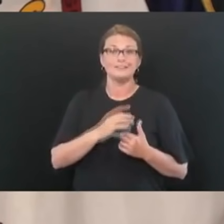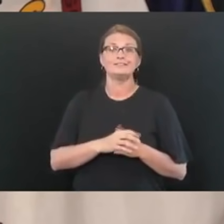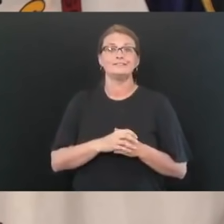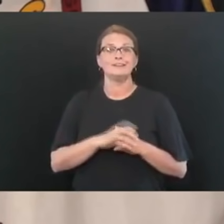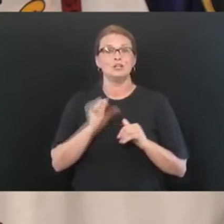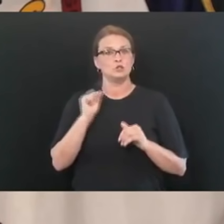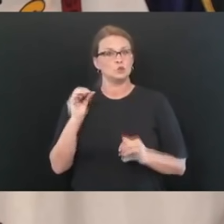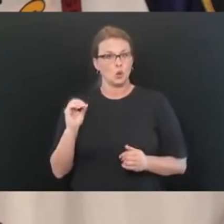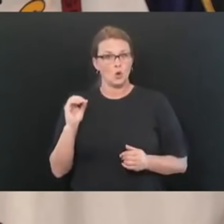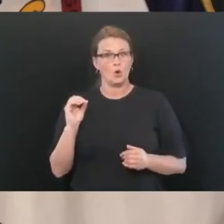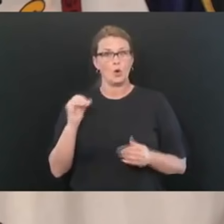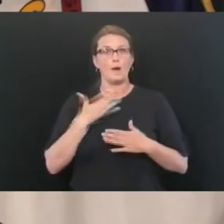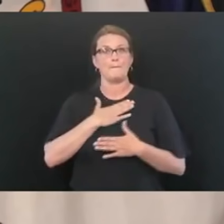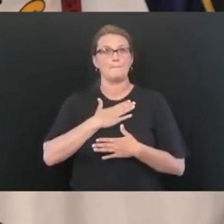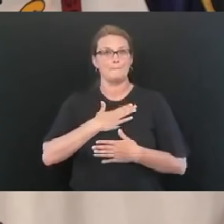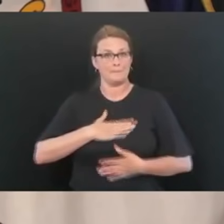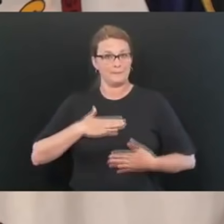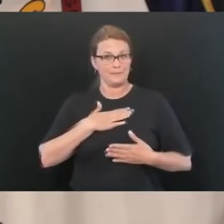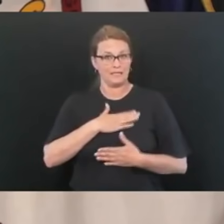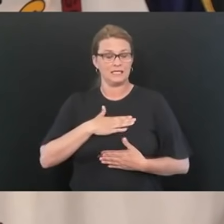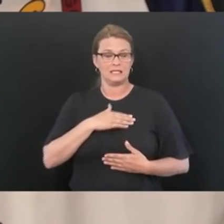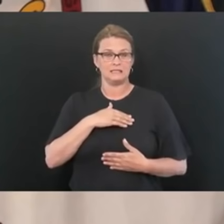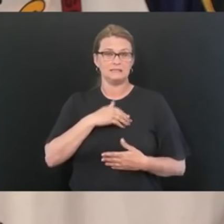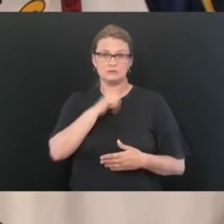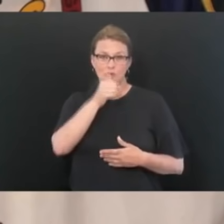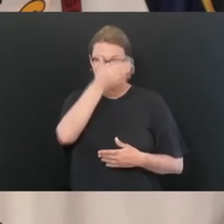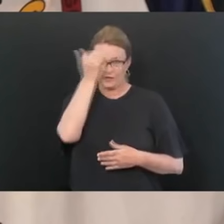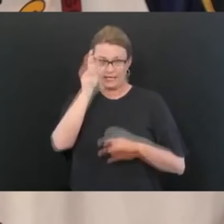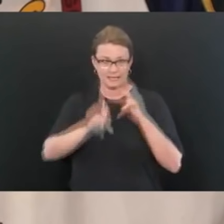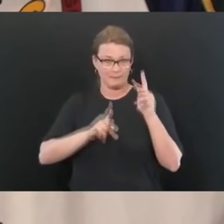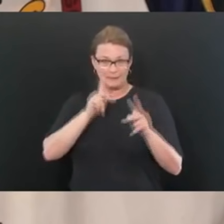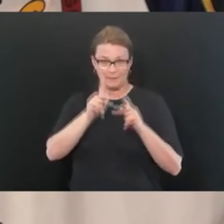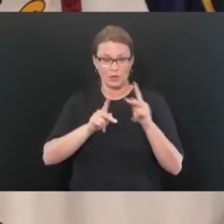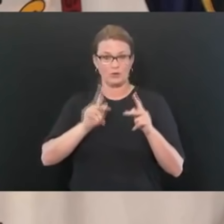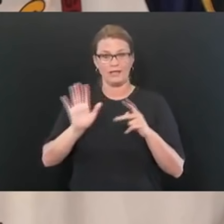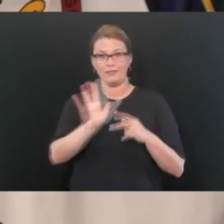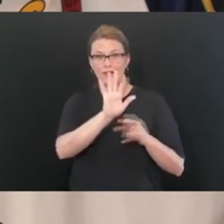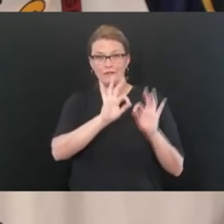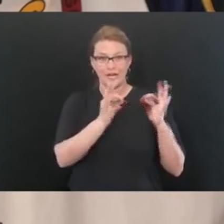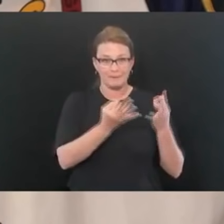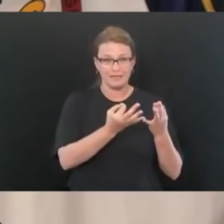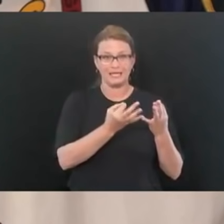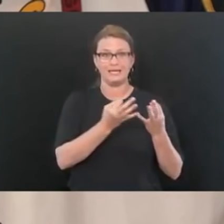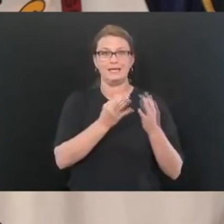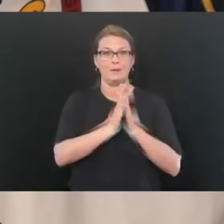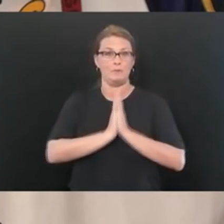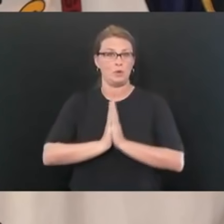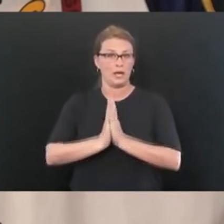So please remember these people in your thoughts and prayers and all their family and all their loved ones, and